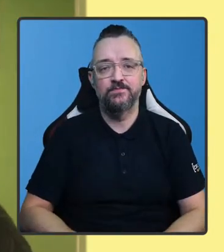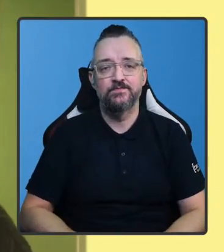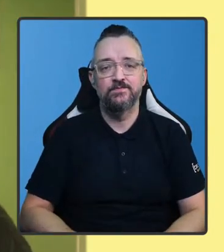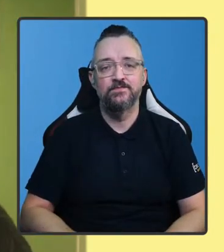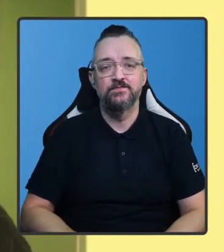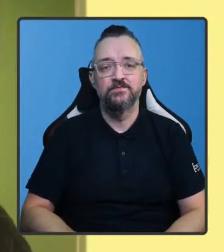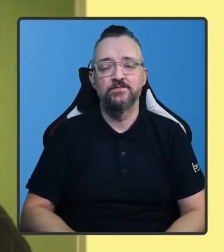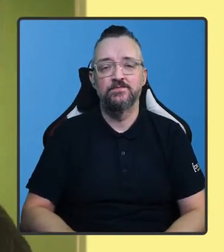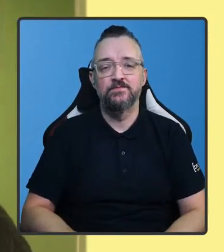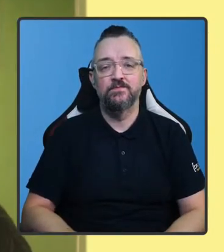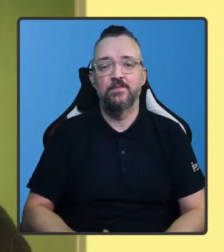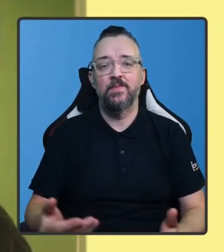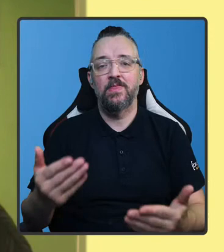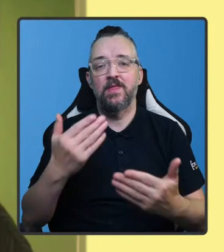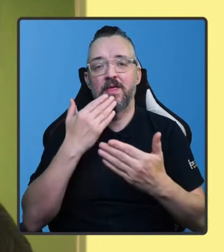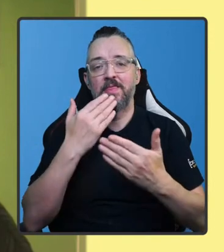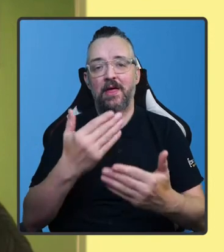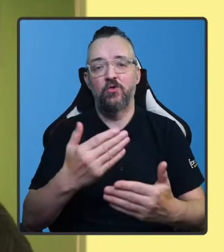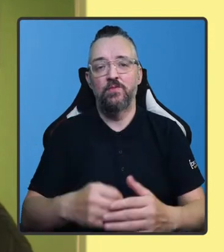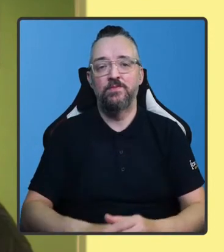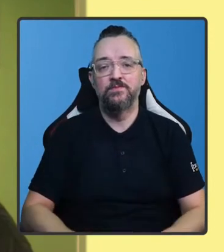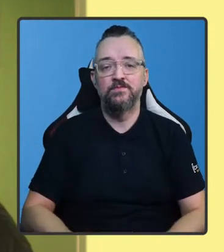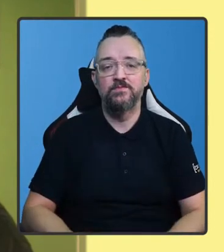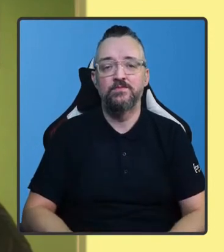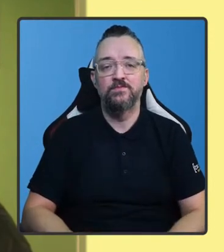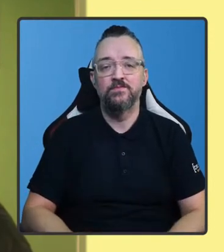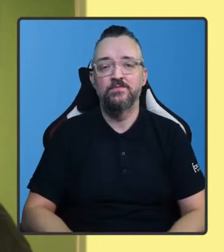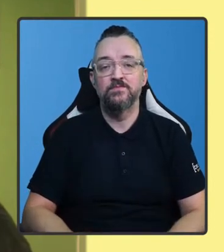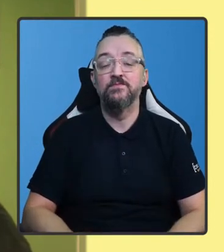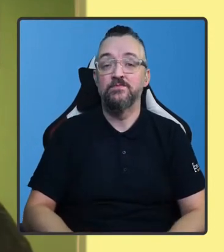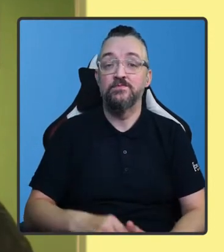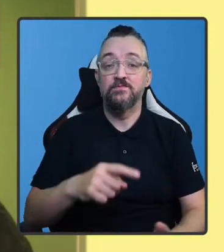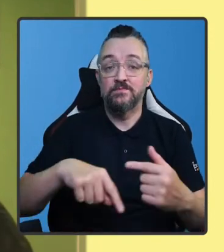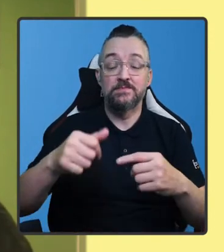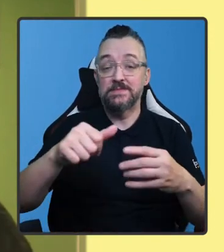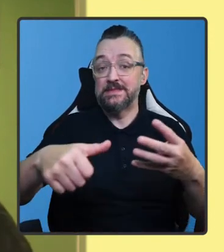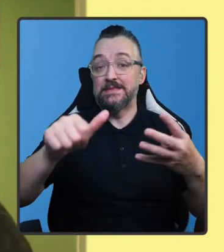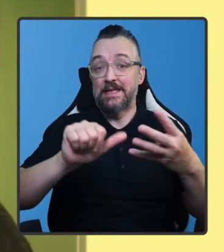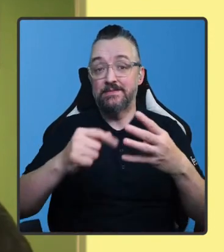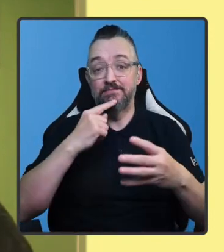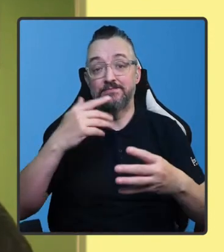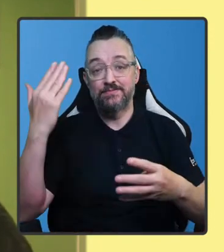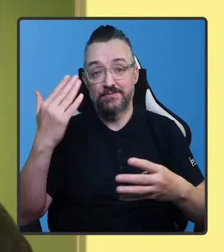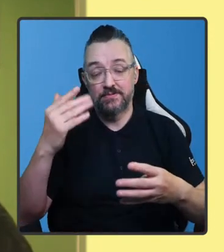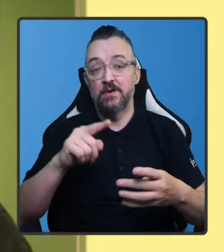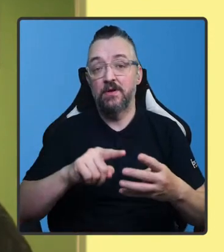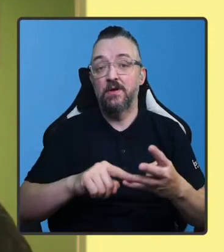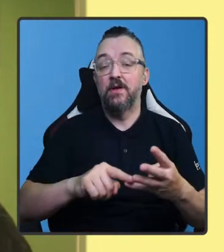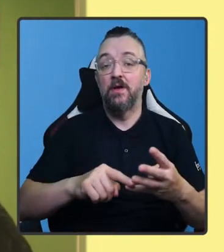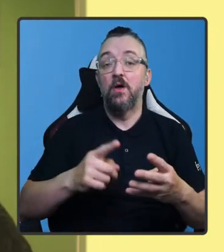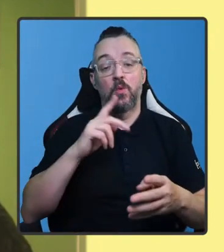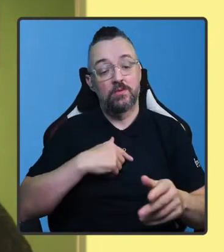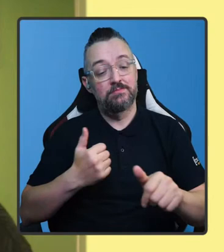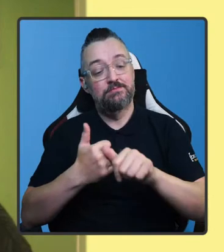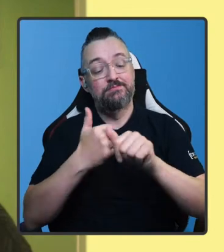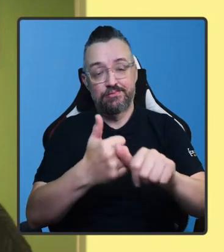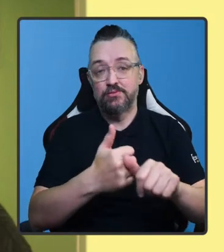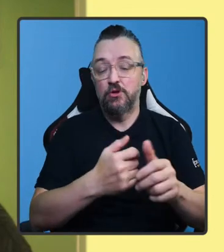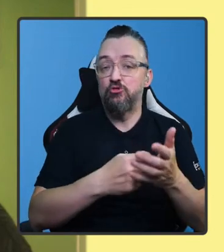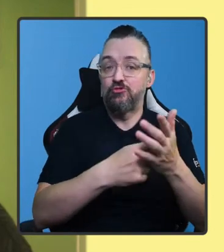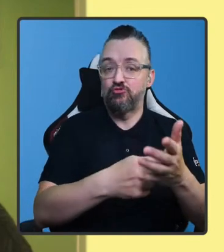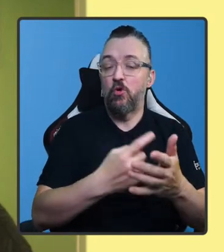Thank you very much, Valentina. And delegates, our next speaker, also speaking for the resolution, is